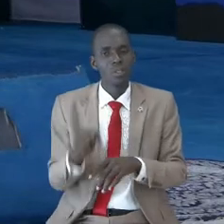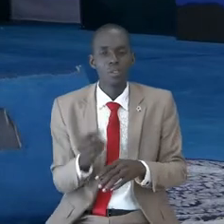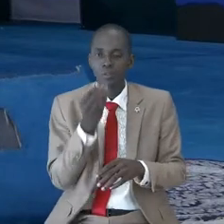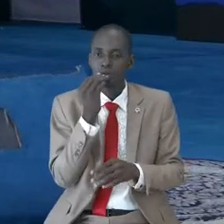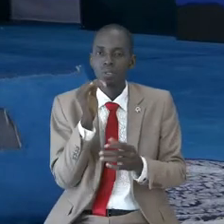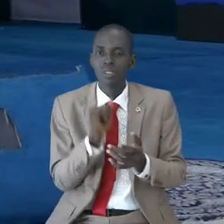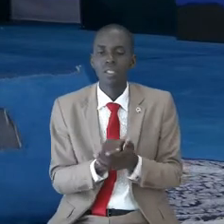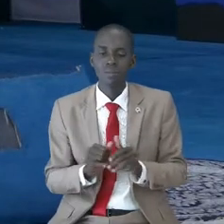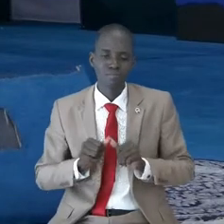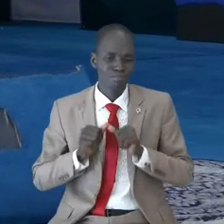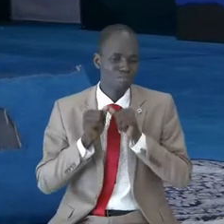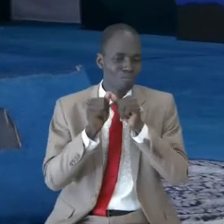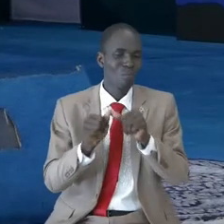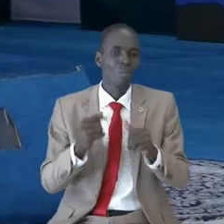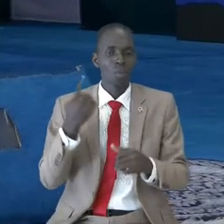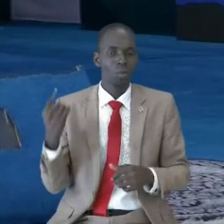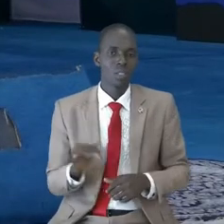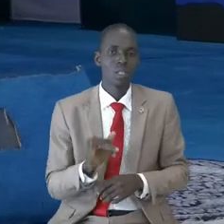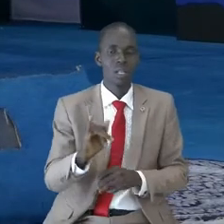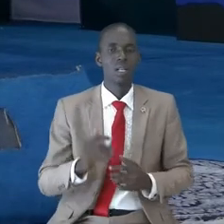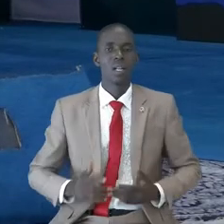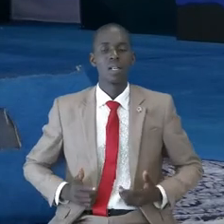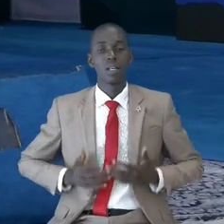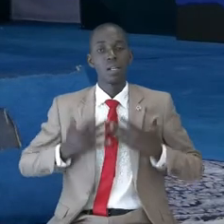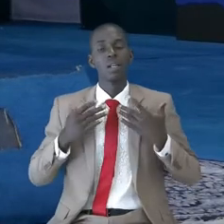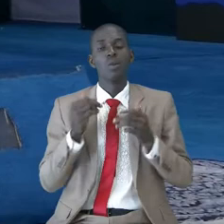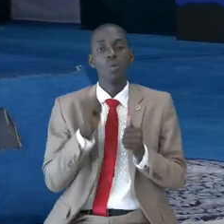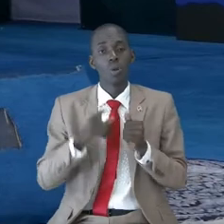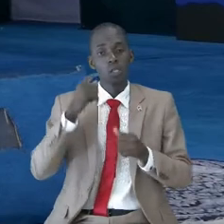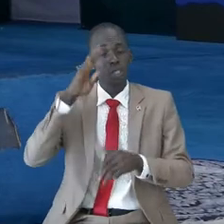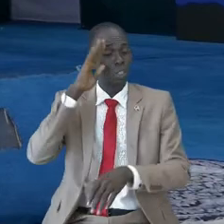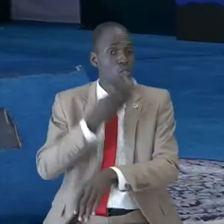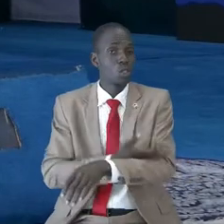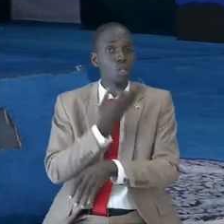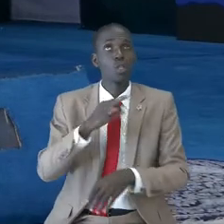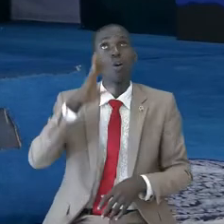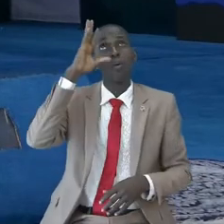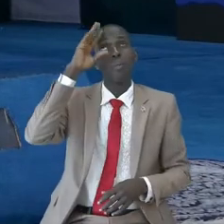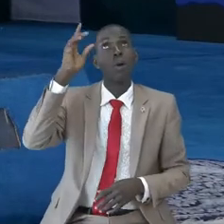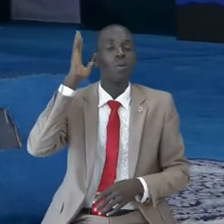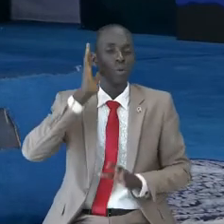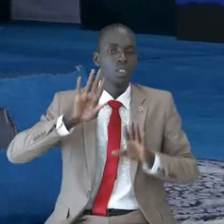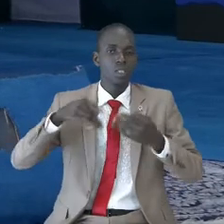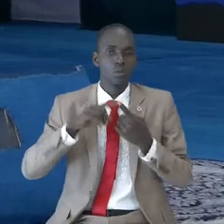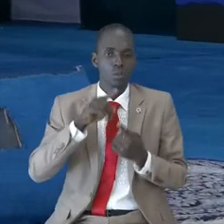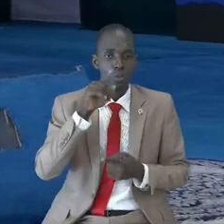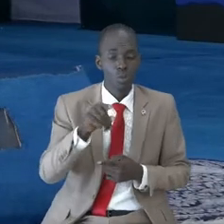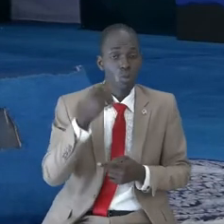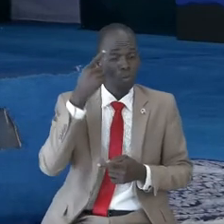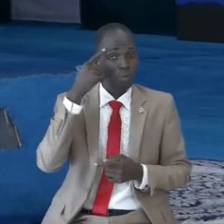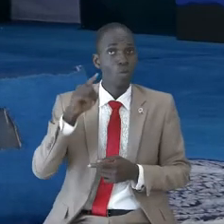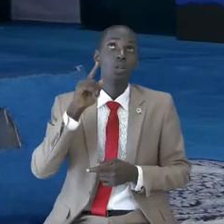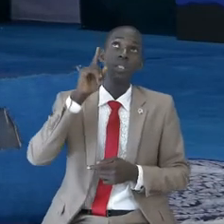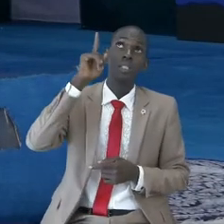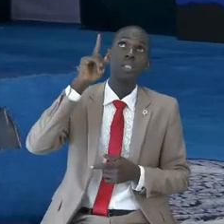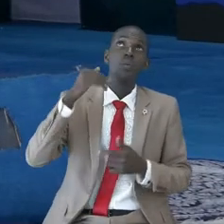unto everlasting life, which the Son of Man shall give unto you, for him has